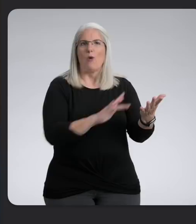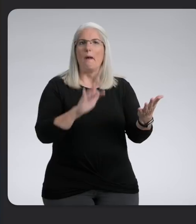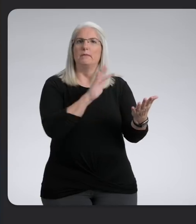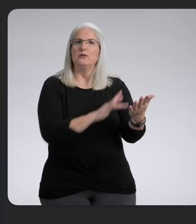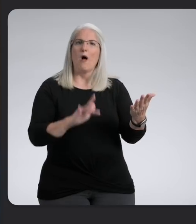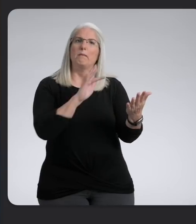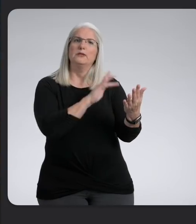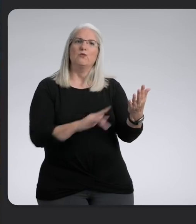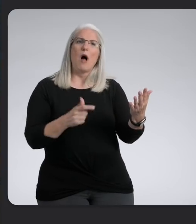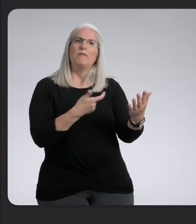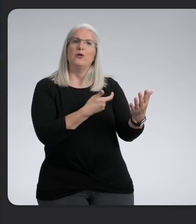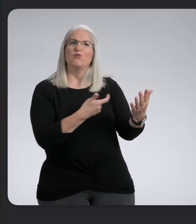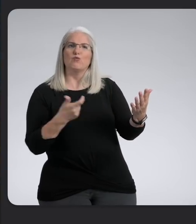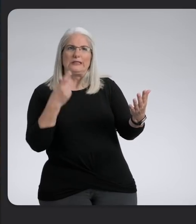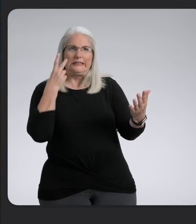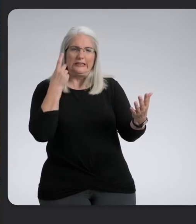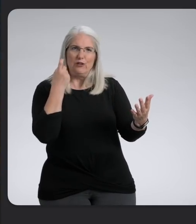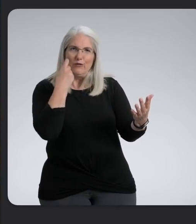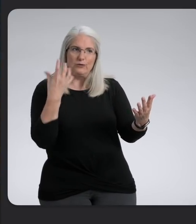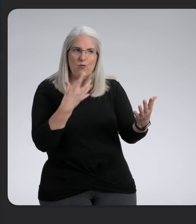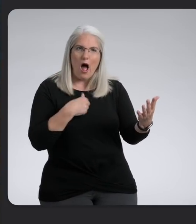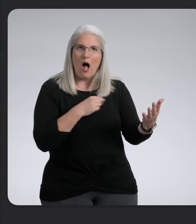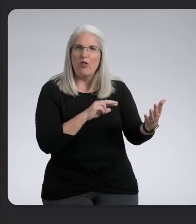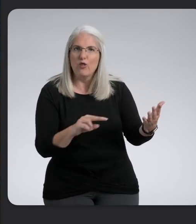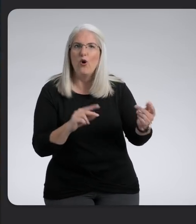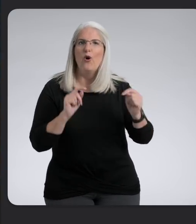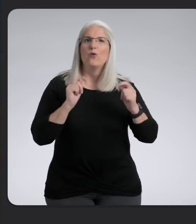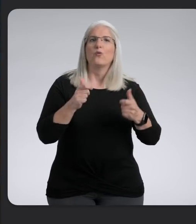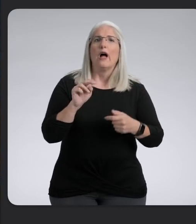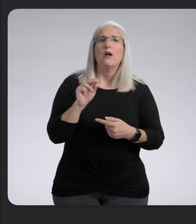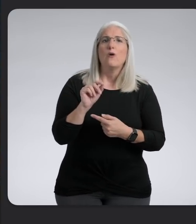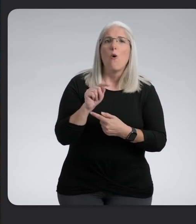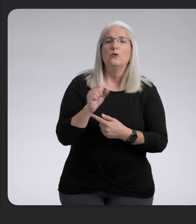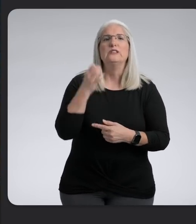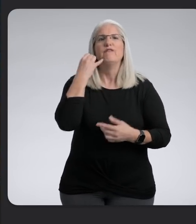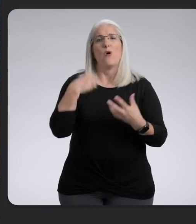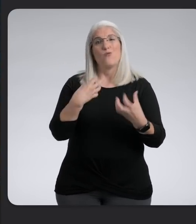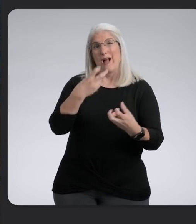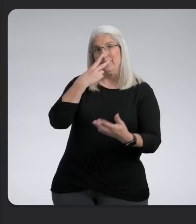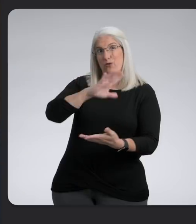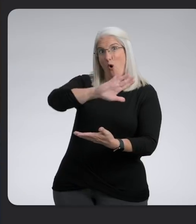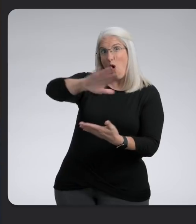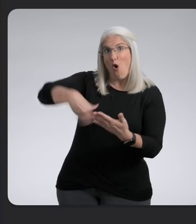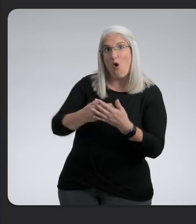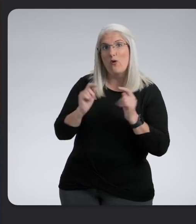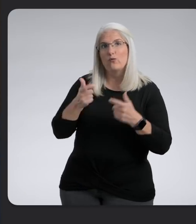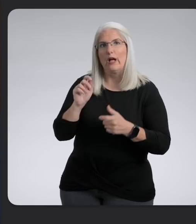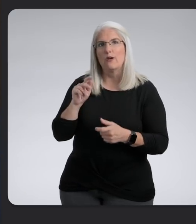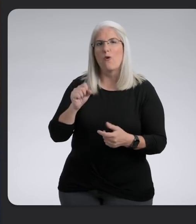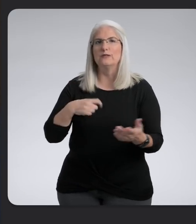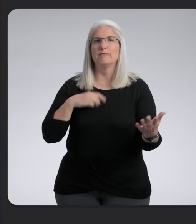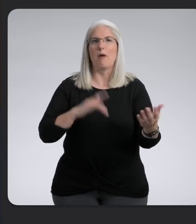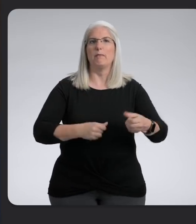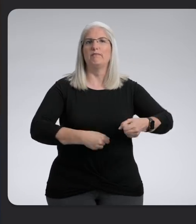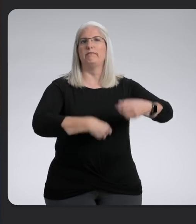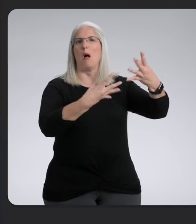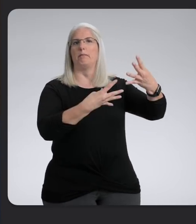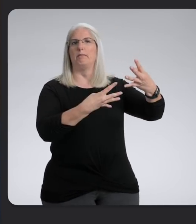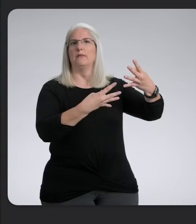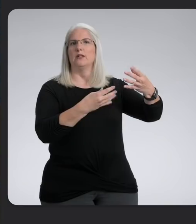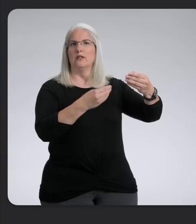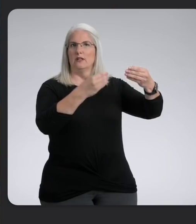most recent ones, and anytime I want to see all my quick notes, I can find them right where you'd expect, in